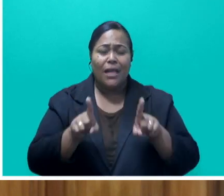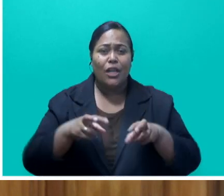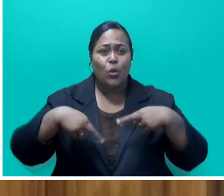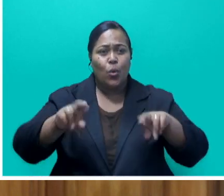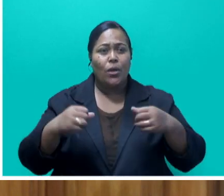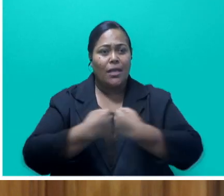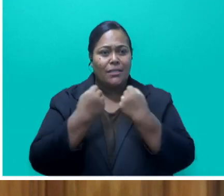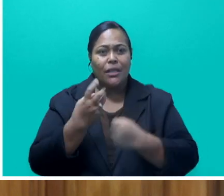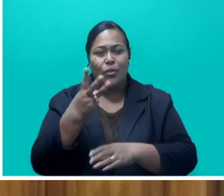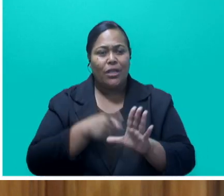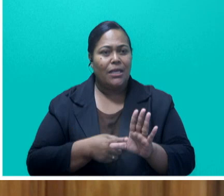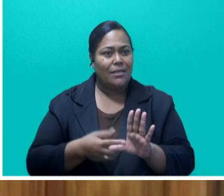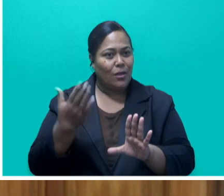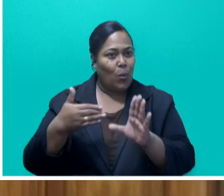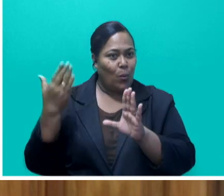years ago.